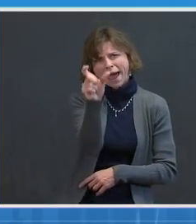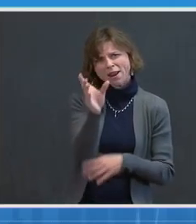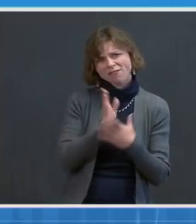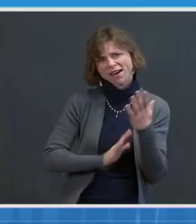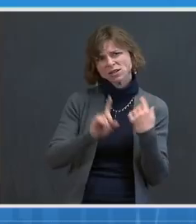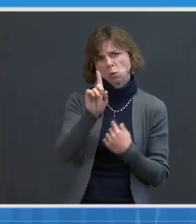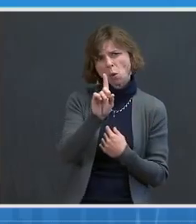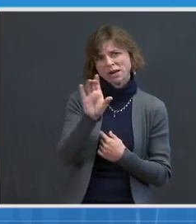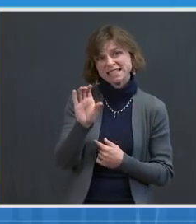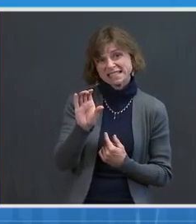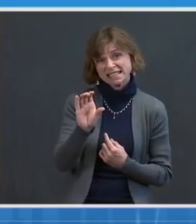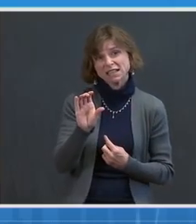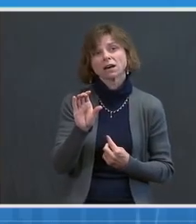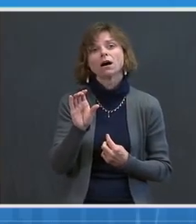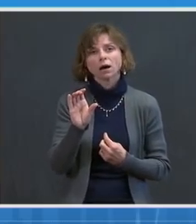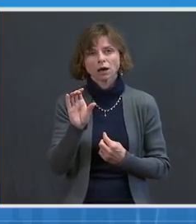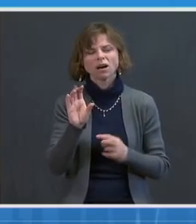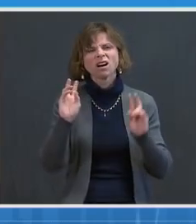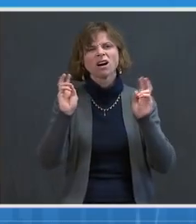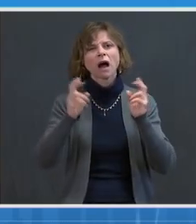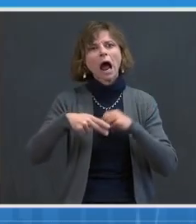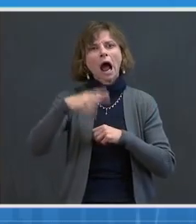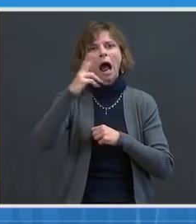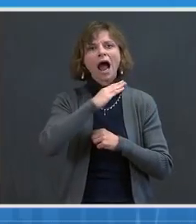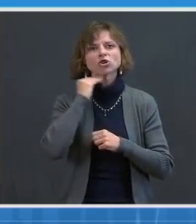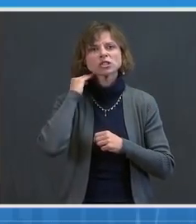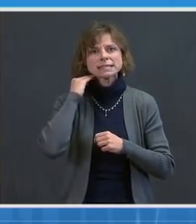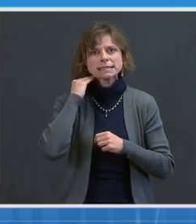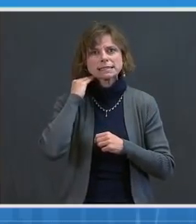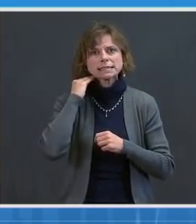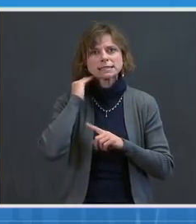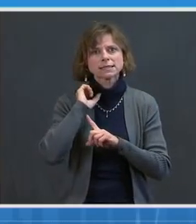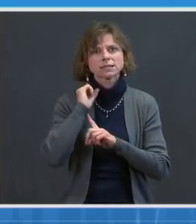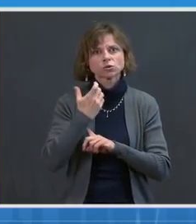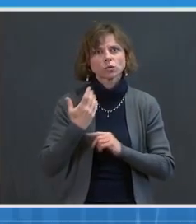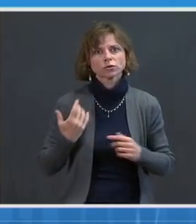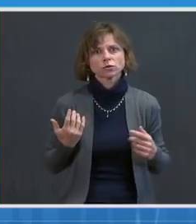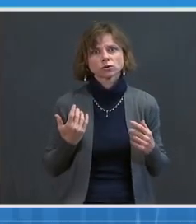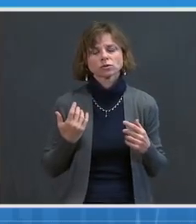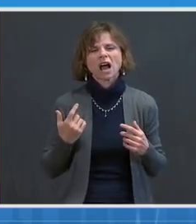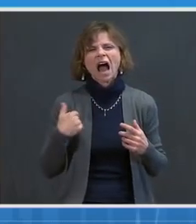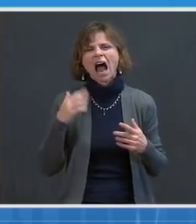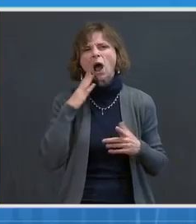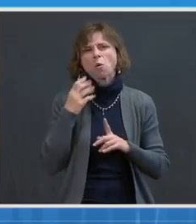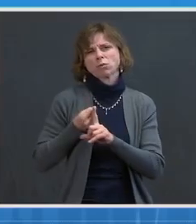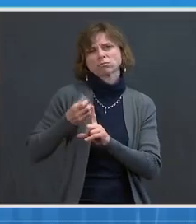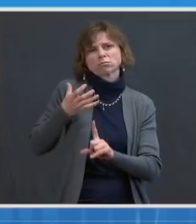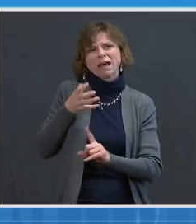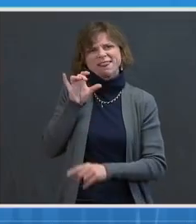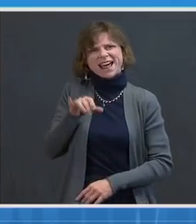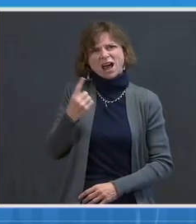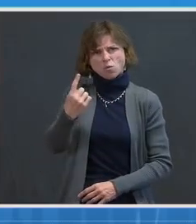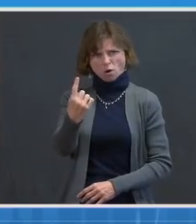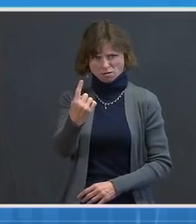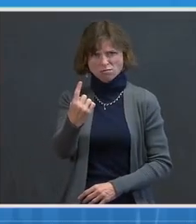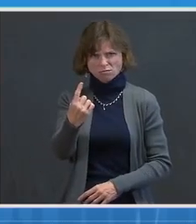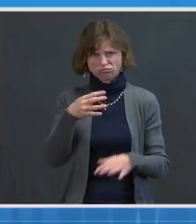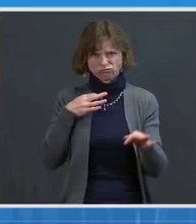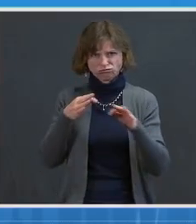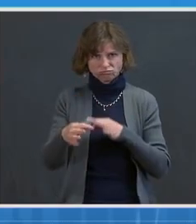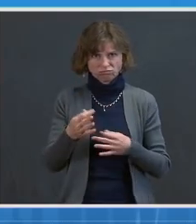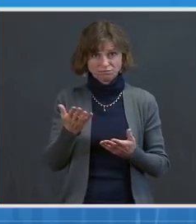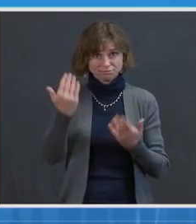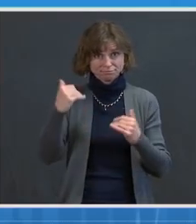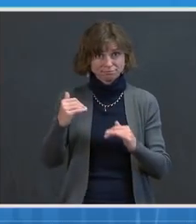refer to as high-risk conditions. So I'm going to get a little bit more granular on that with you. If I could